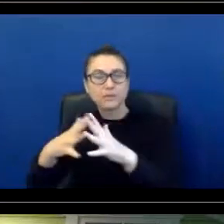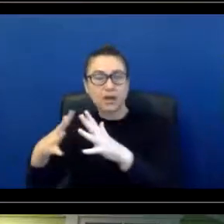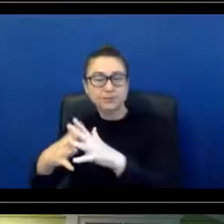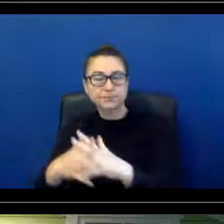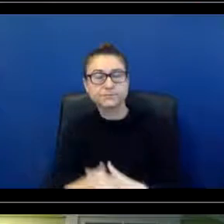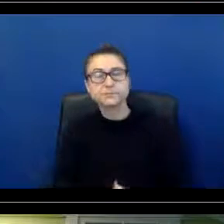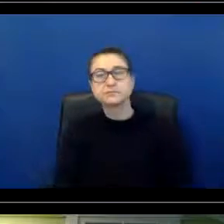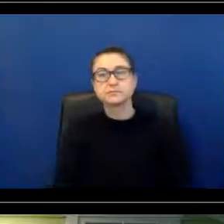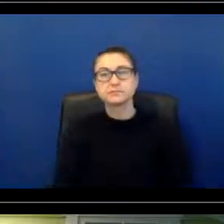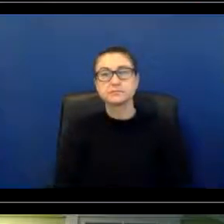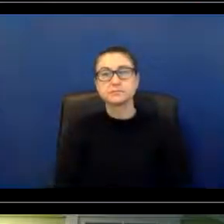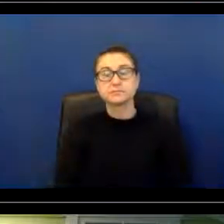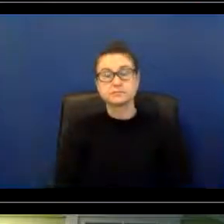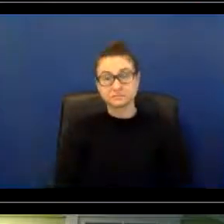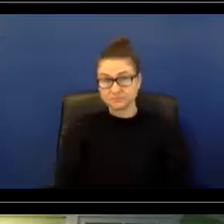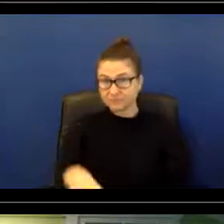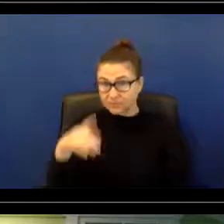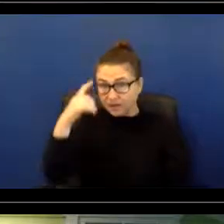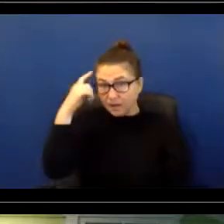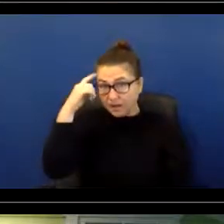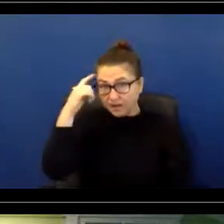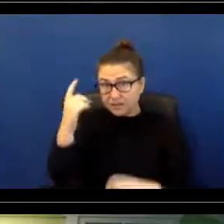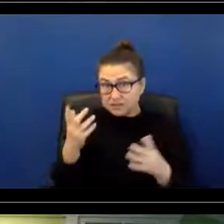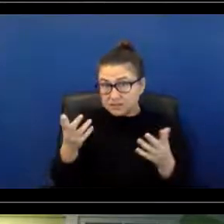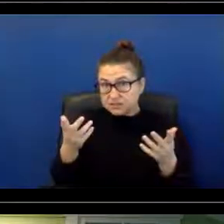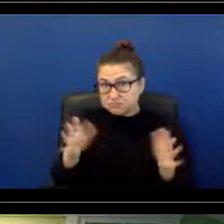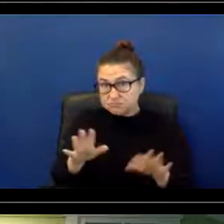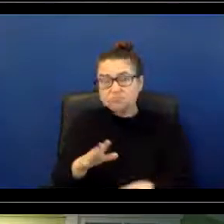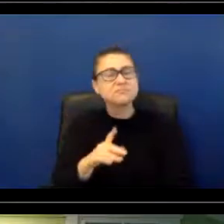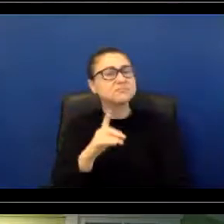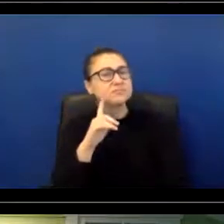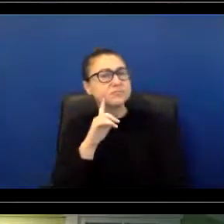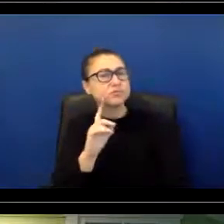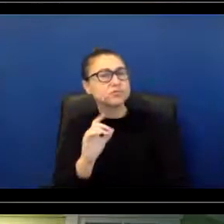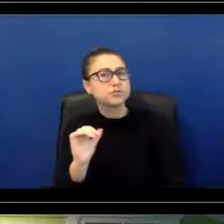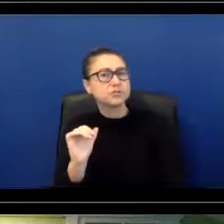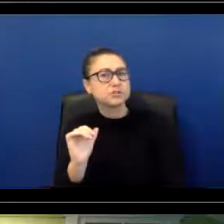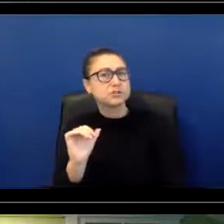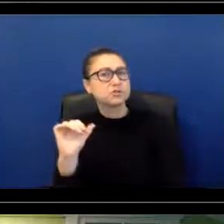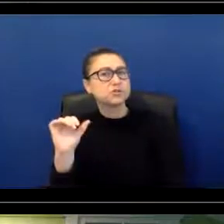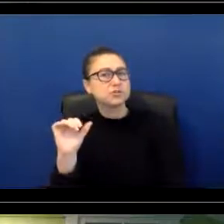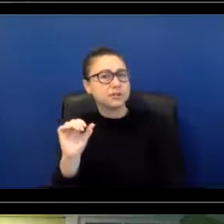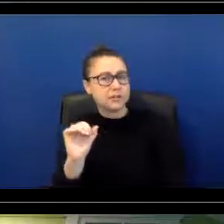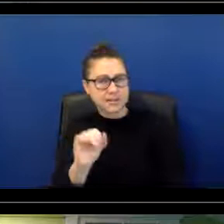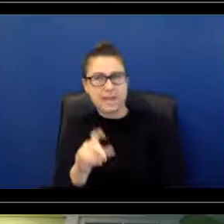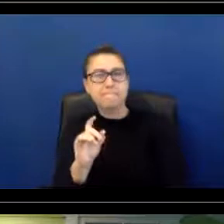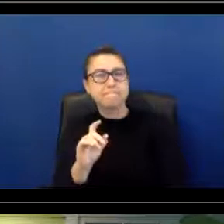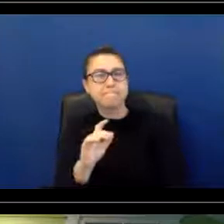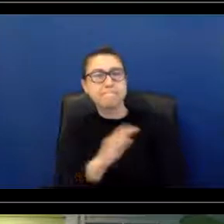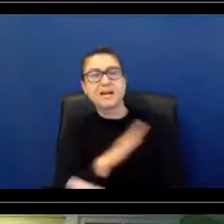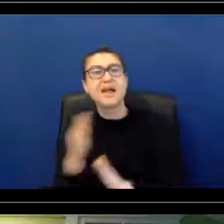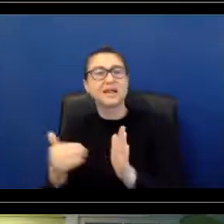I think that's the end, is it, Bridget? I think that will be the last. Yeah, you've reached the end of the